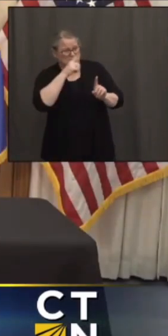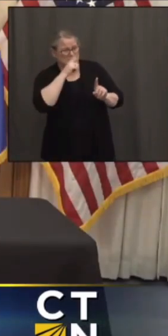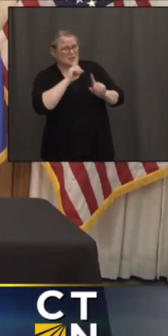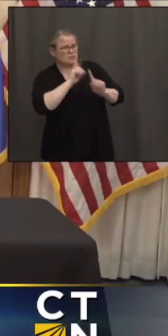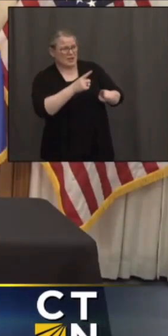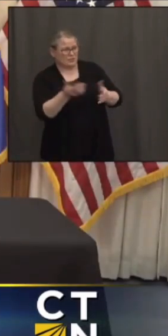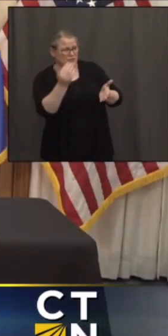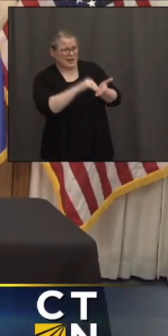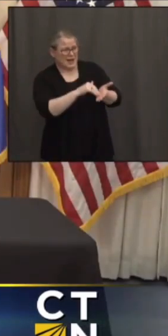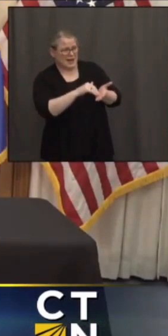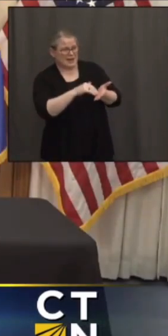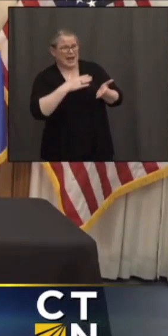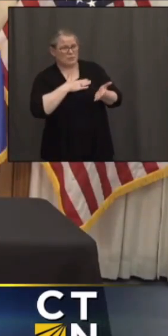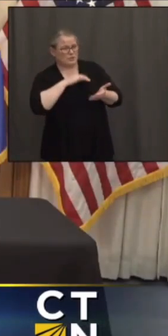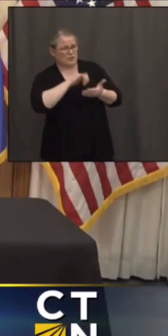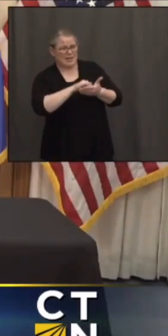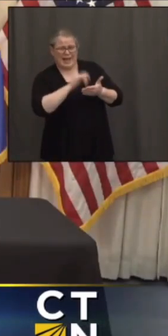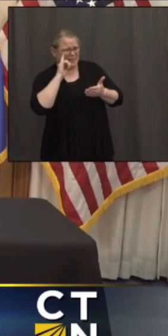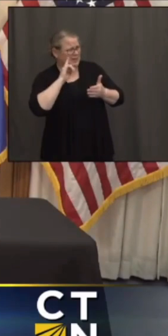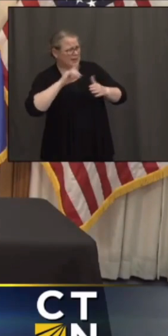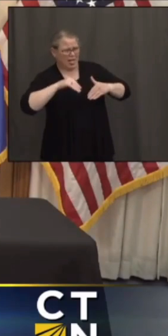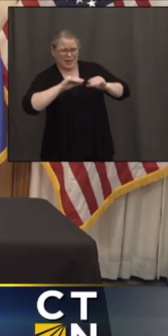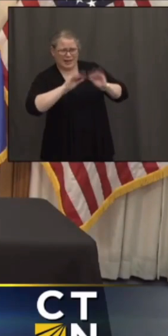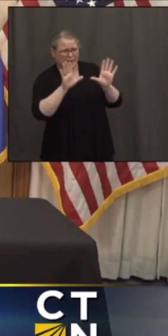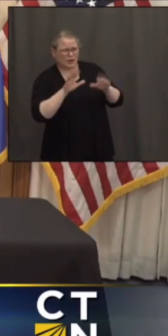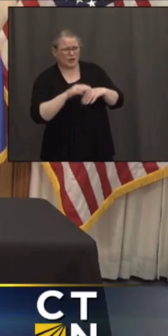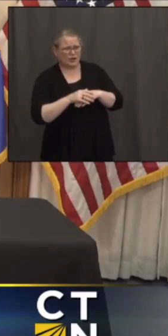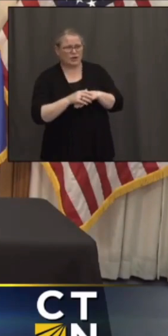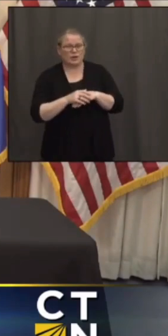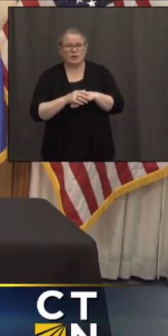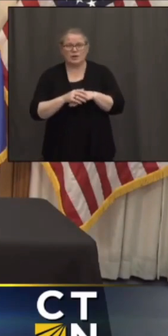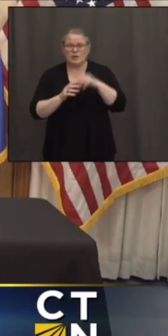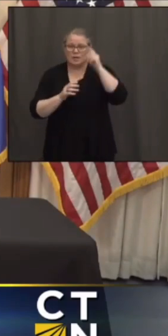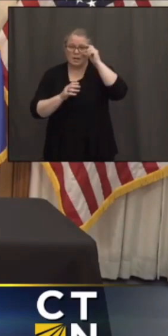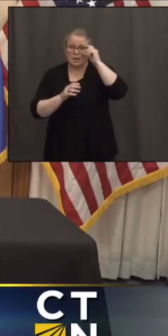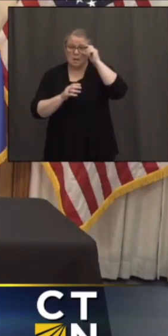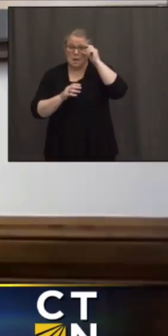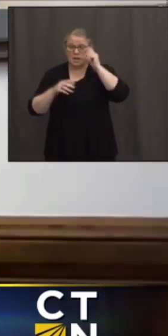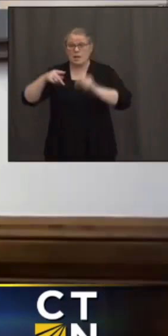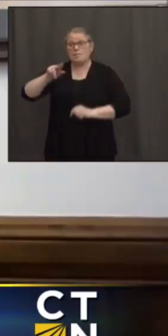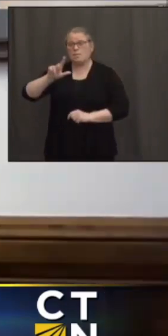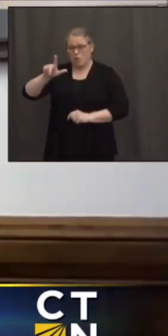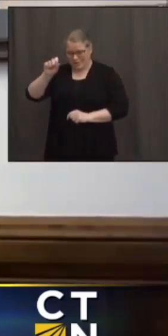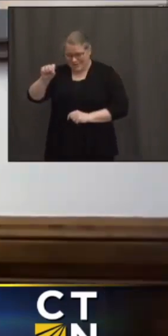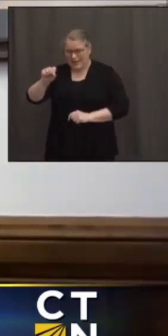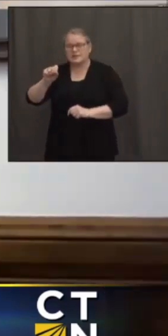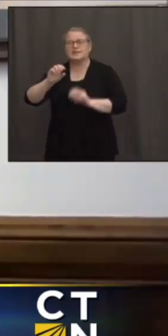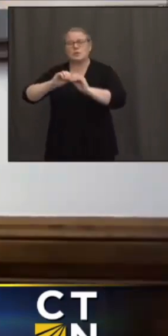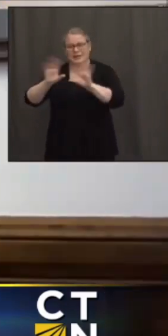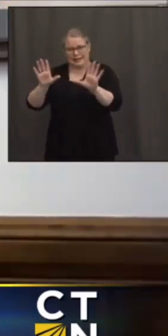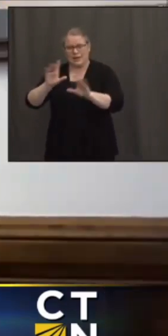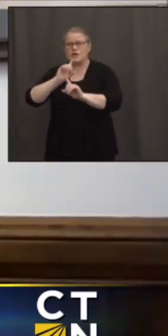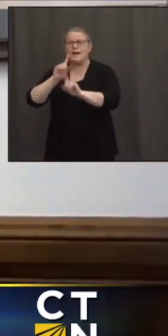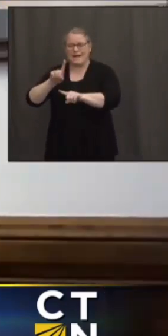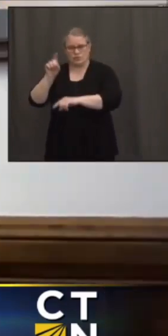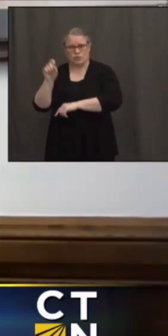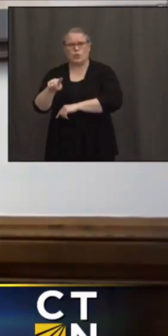really appreciate it. I don't think that there's been clarity on that yet. I'll step in. There was clarity. I answered the question. The